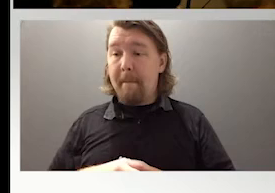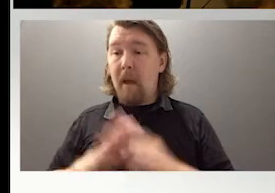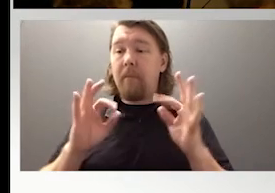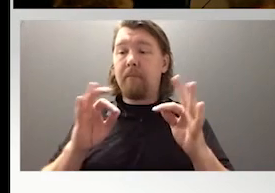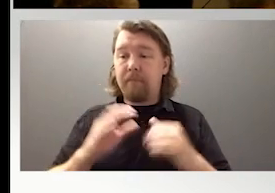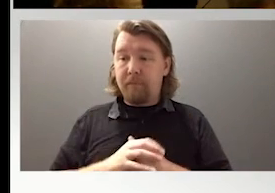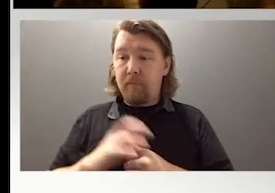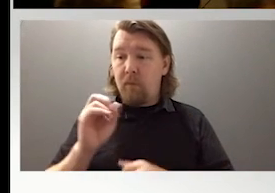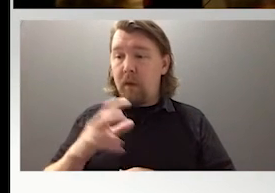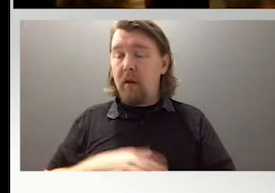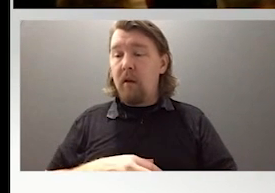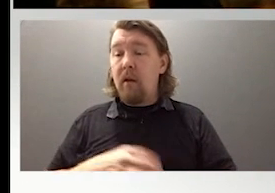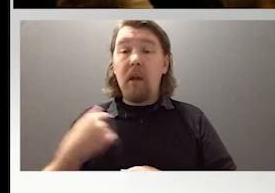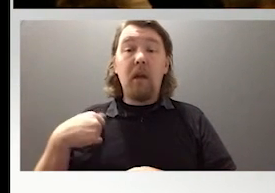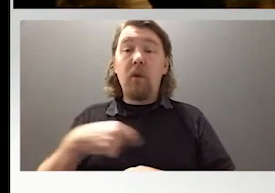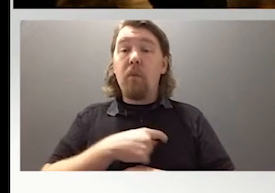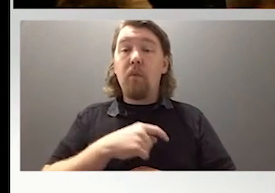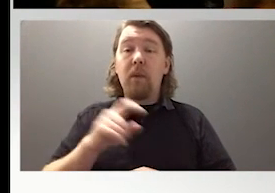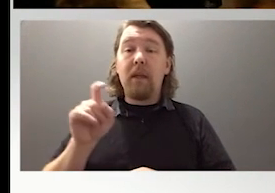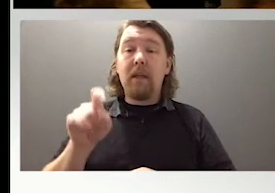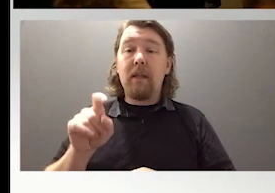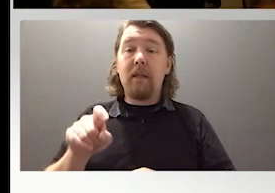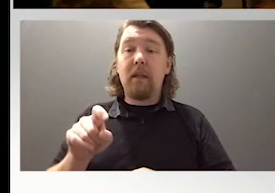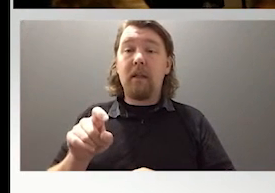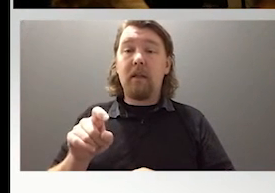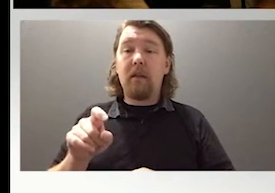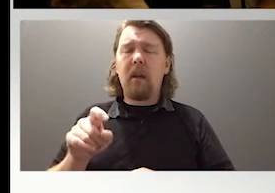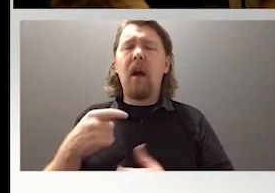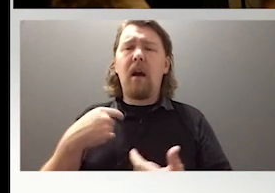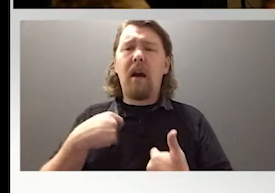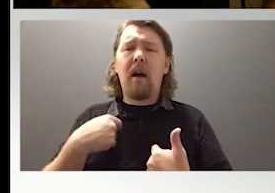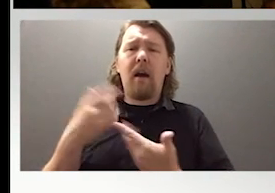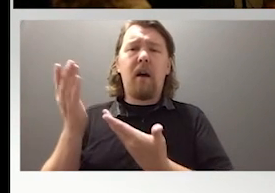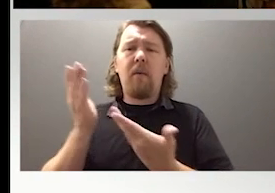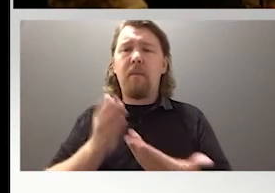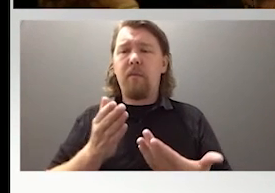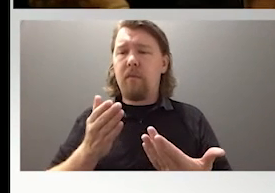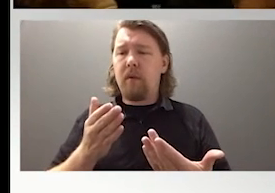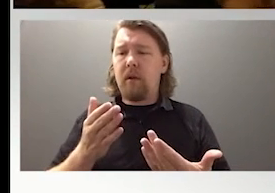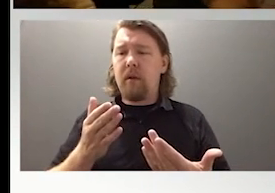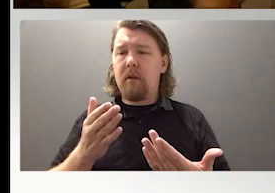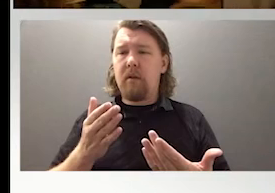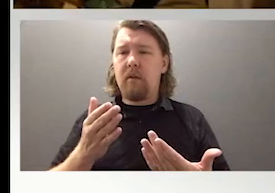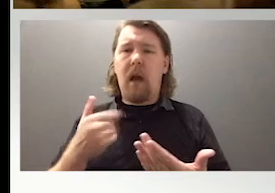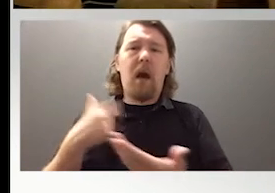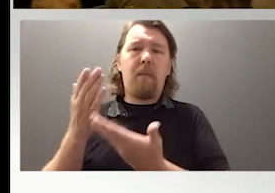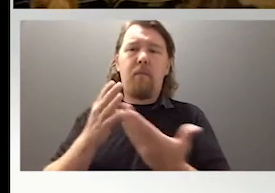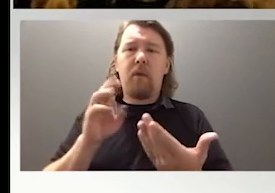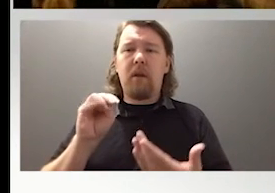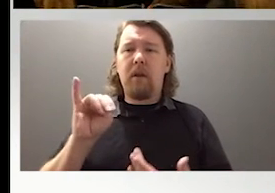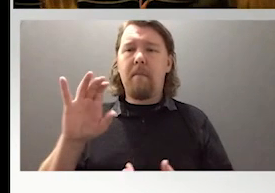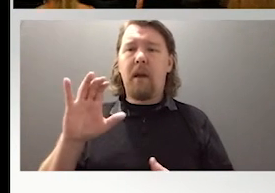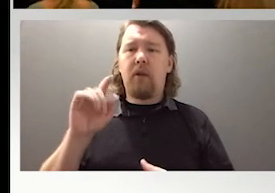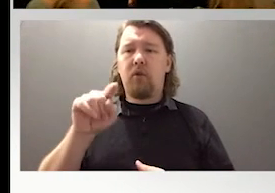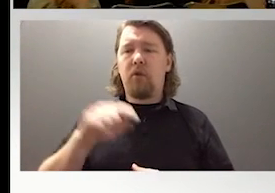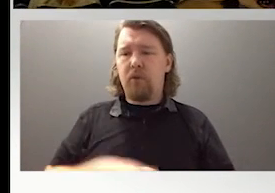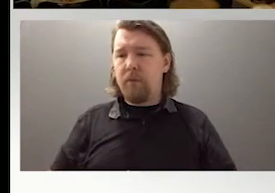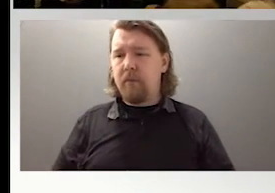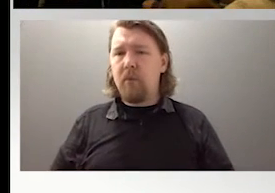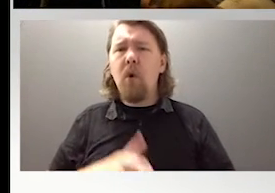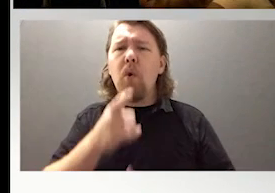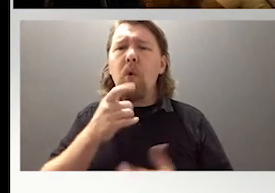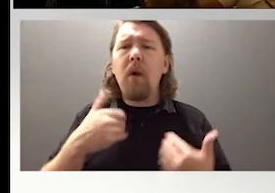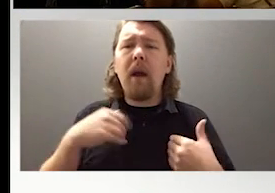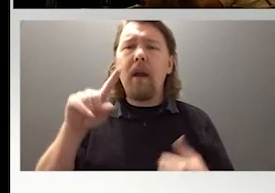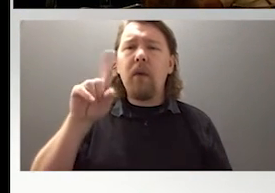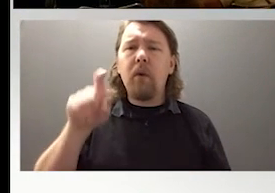There we go. And we need to, I'll bring the mic to you. Yes,